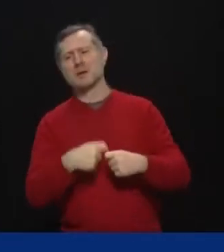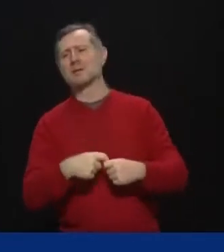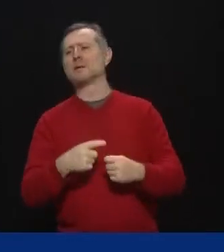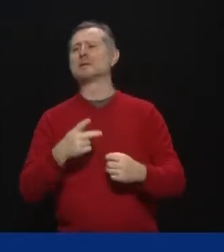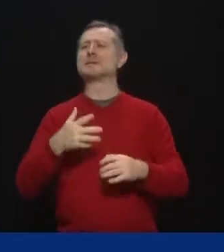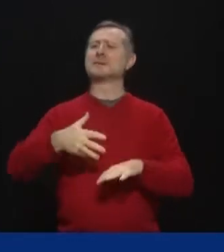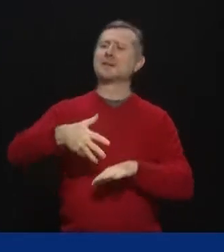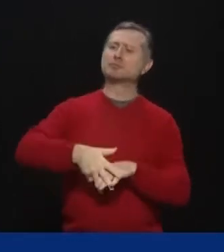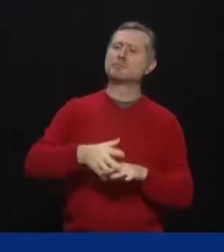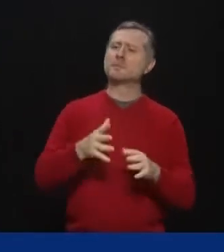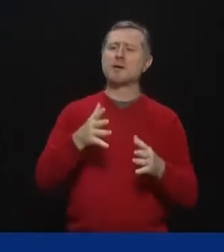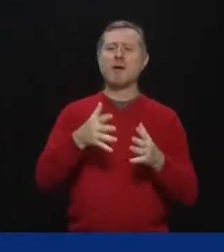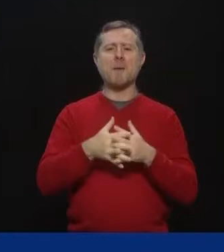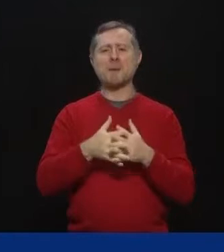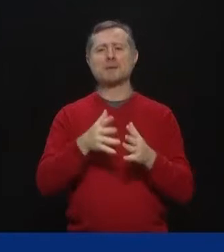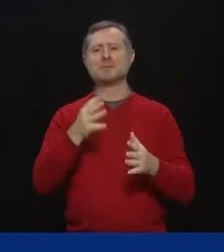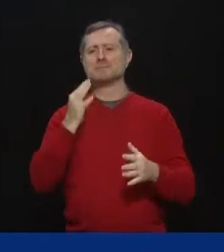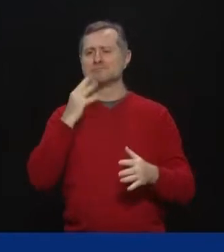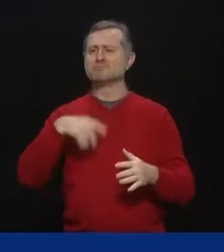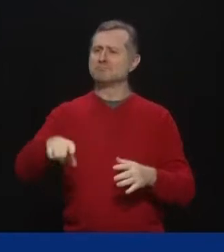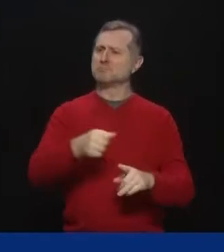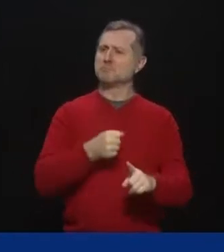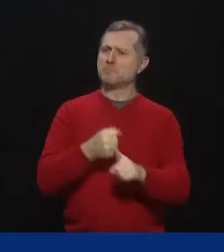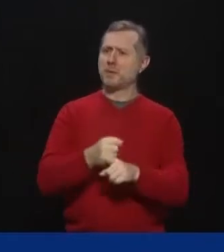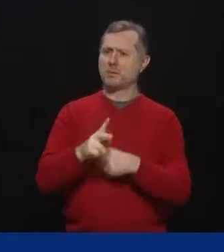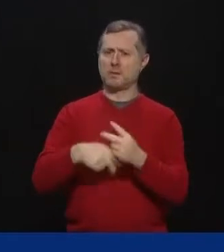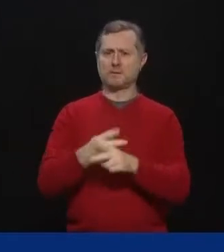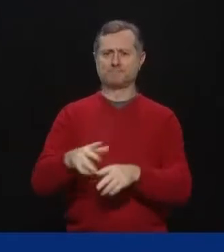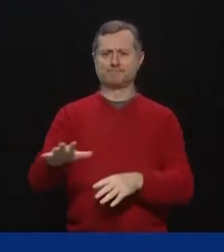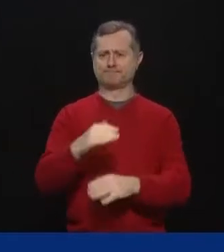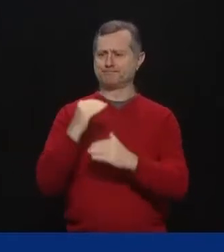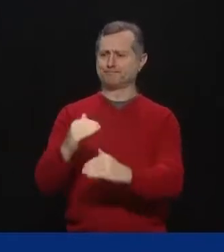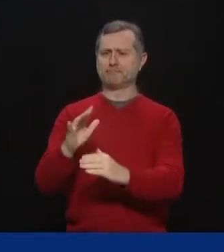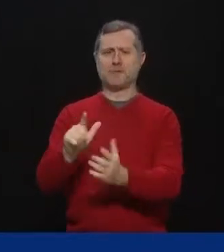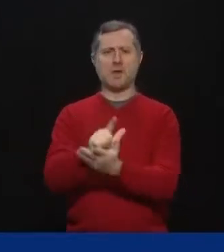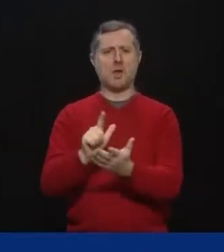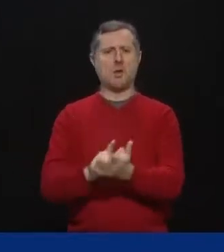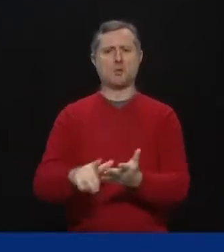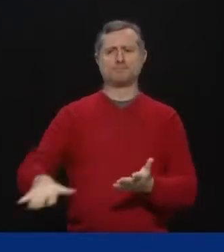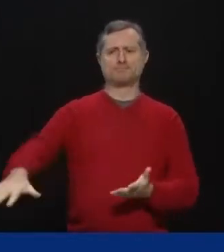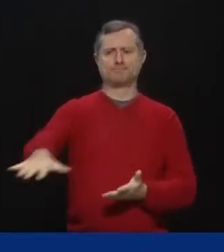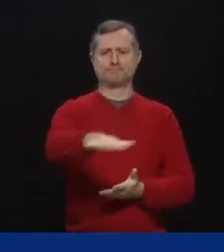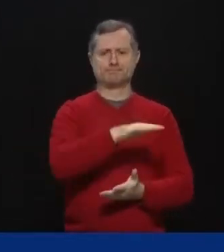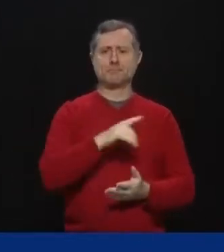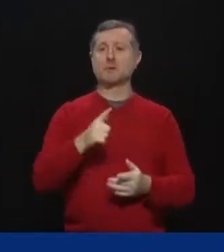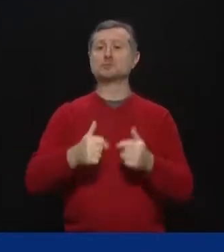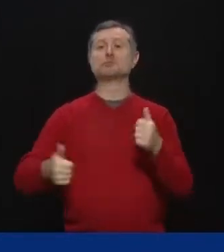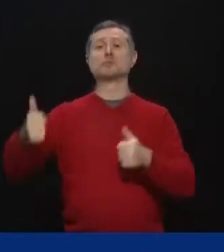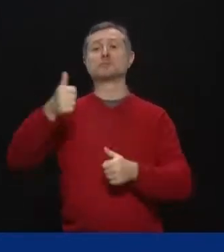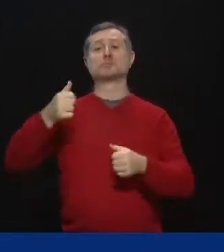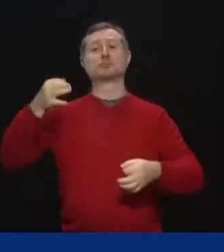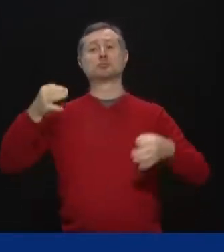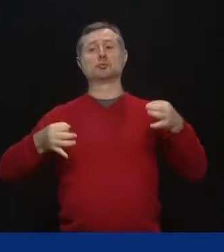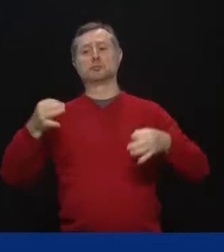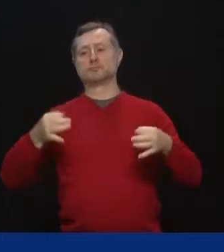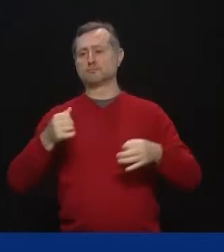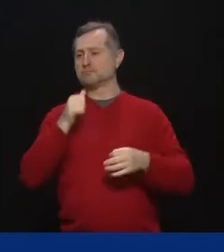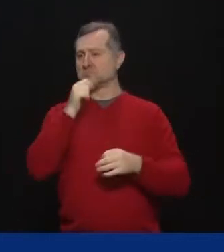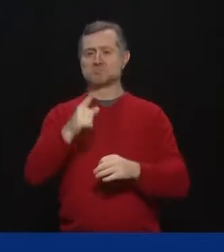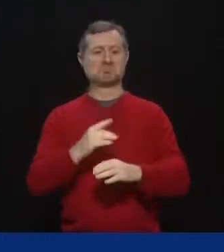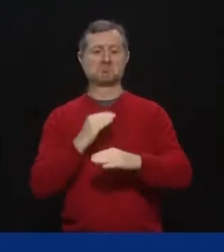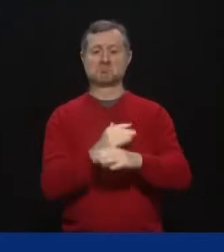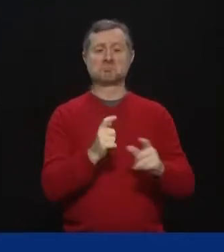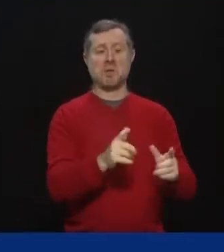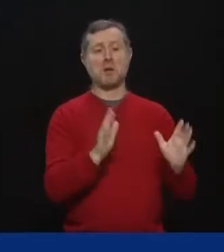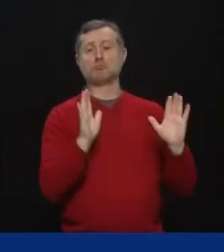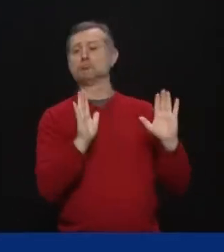be the most harmed by such restrictions. The Supreme Court turned a blind eye to the devastation this ban will cause, and will soon hear